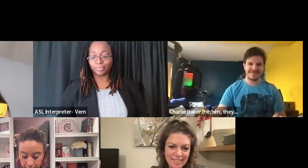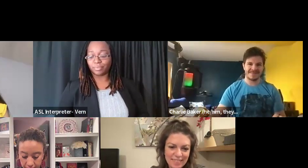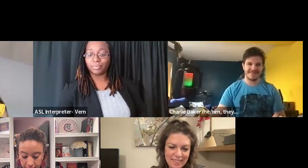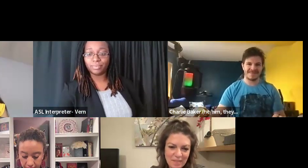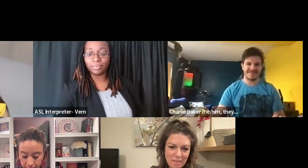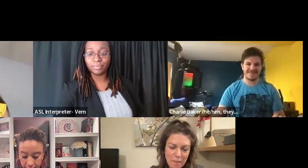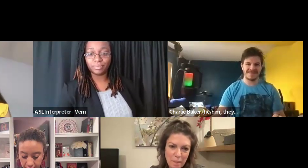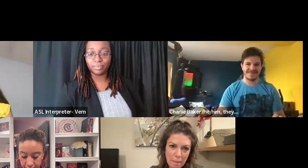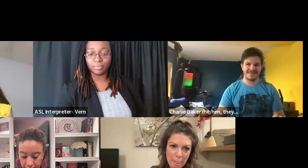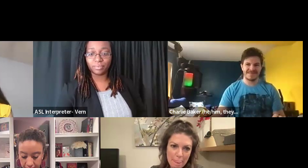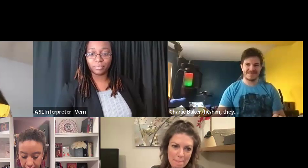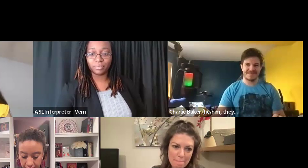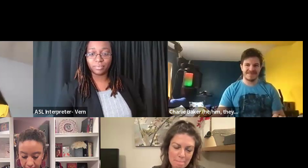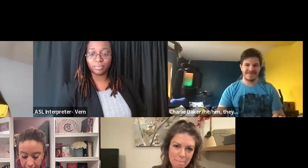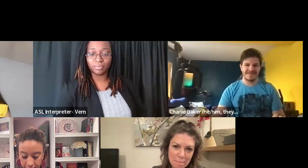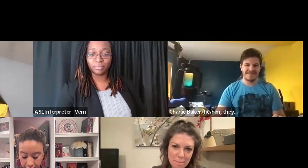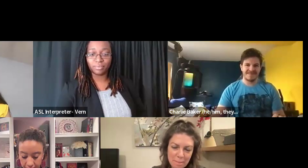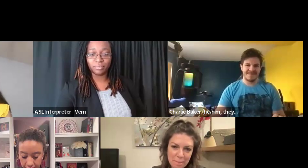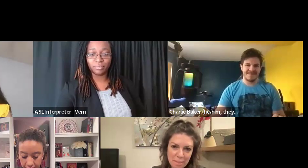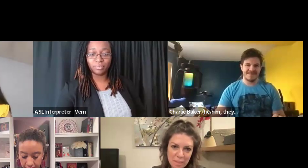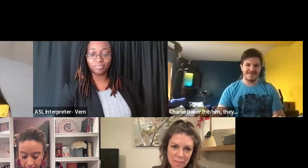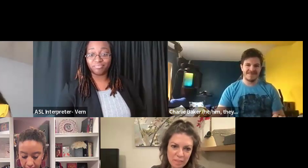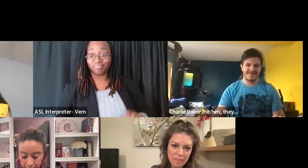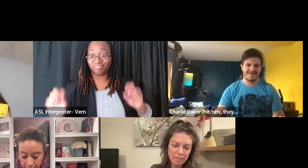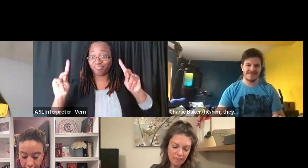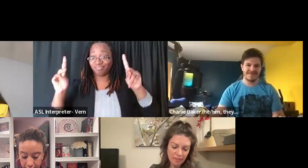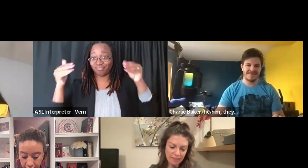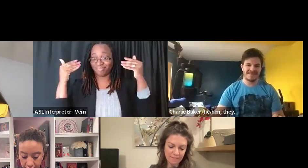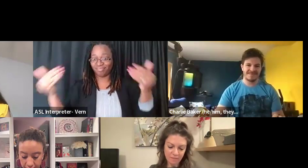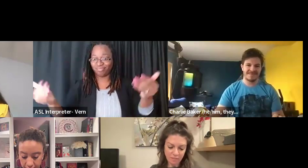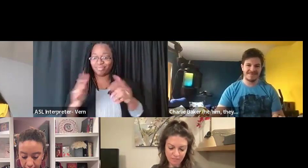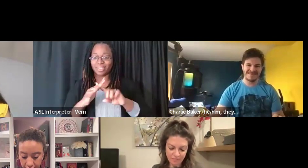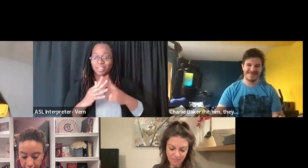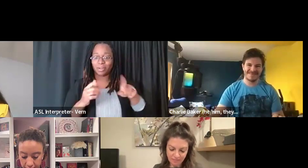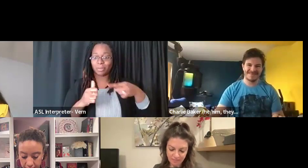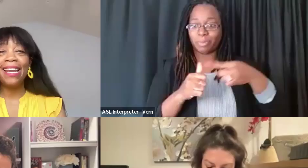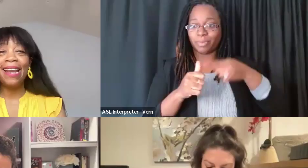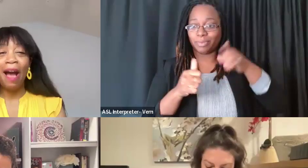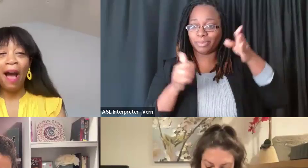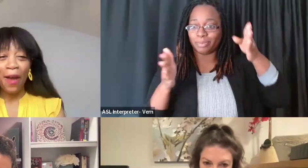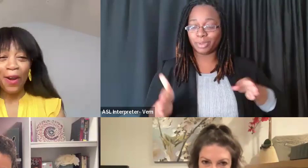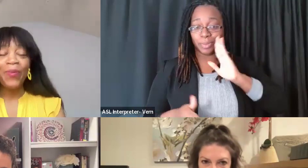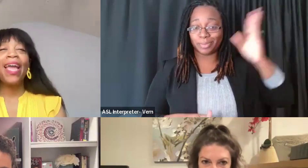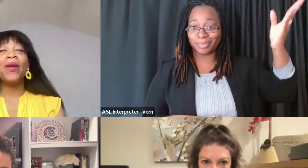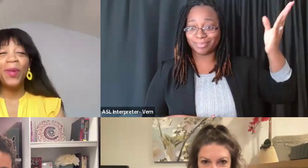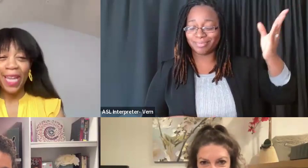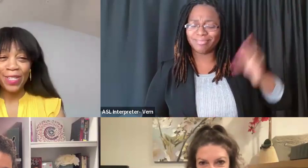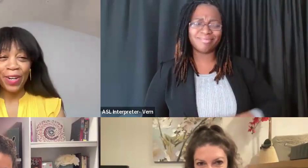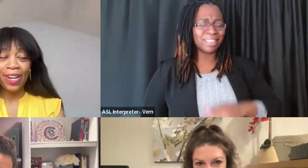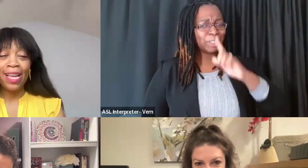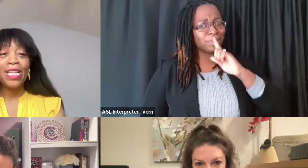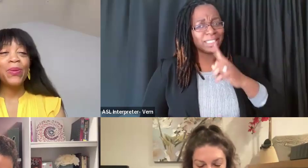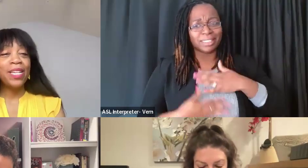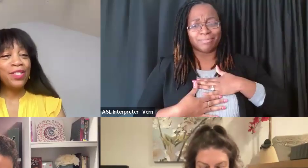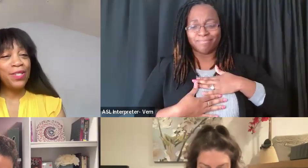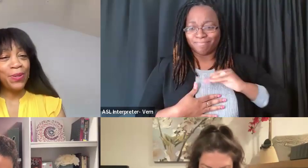Okay, so I'm gonna go right in and start with our first presenter. It is really an honor and a